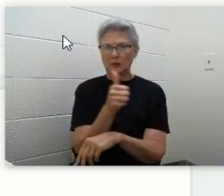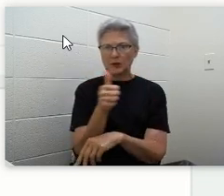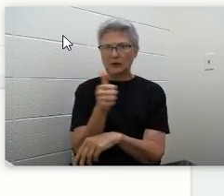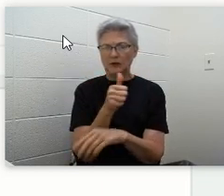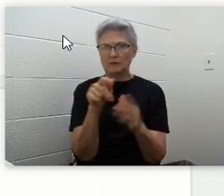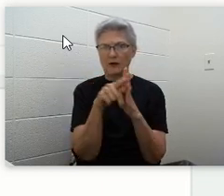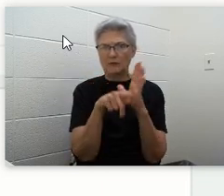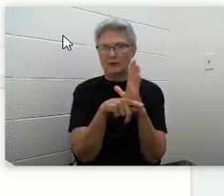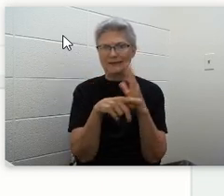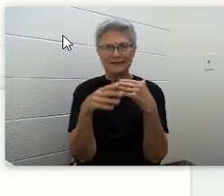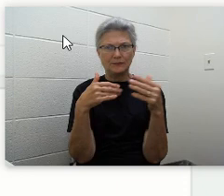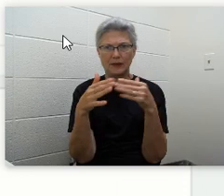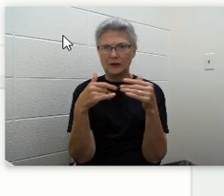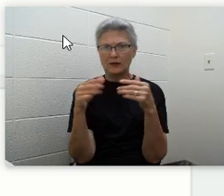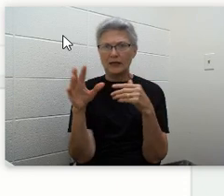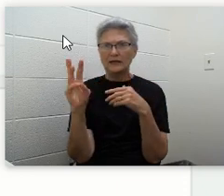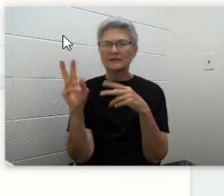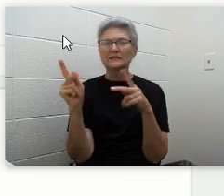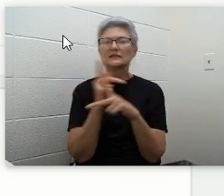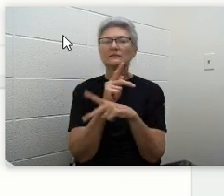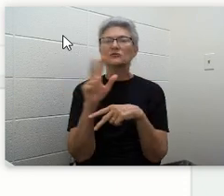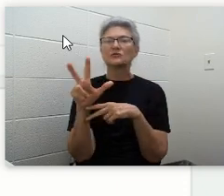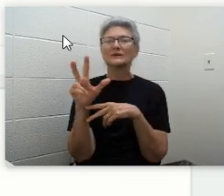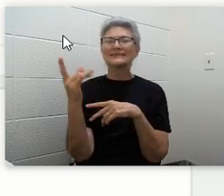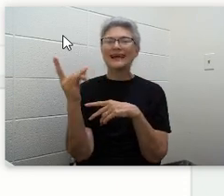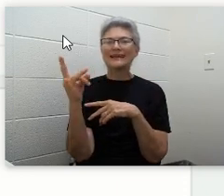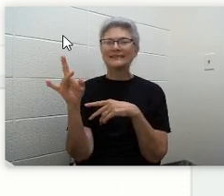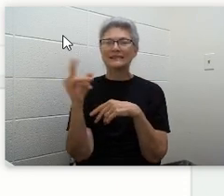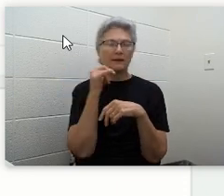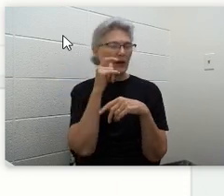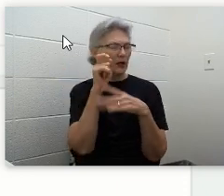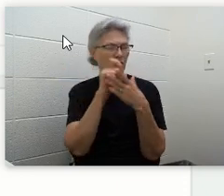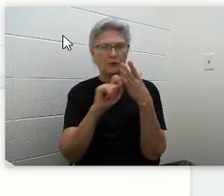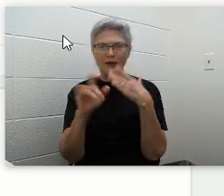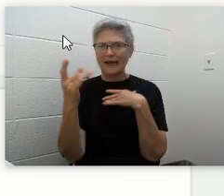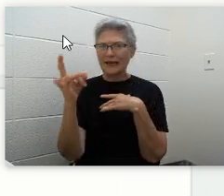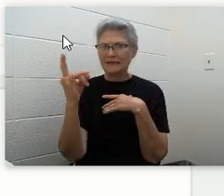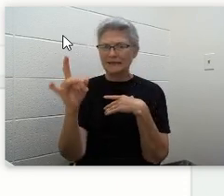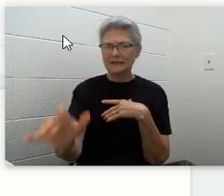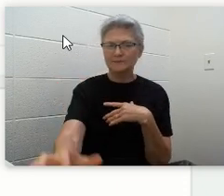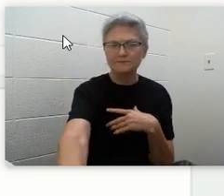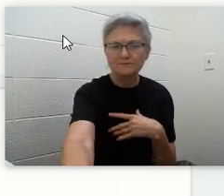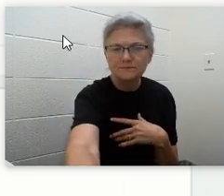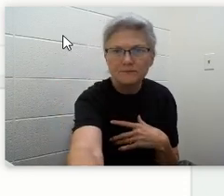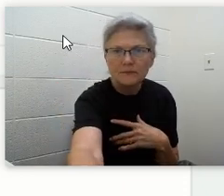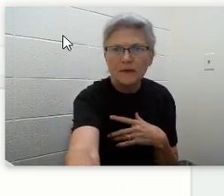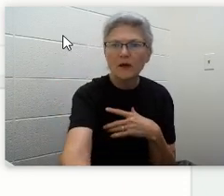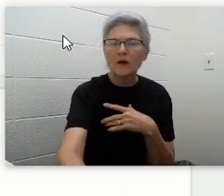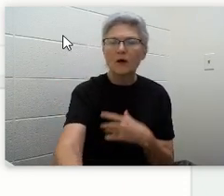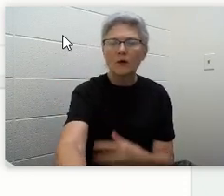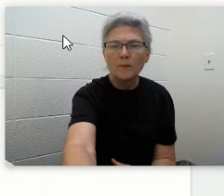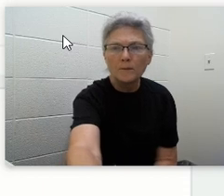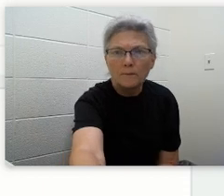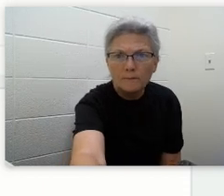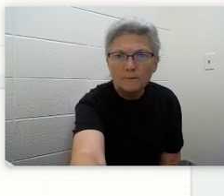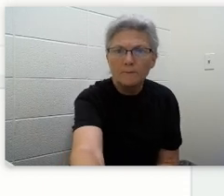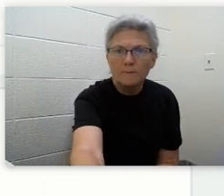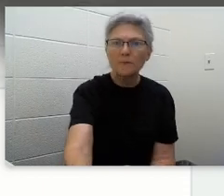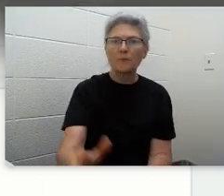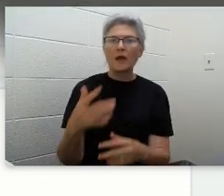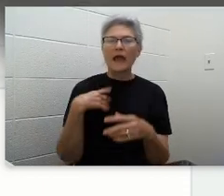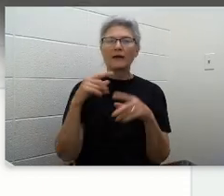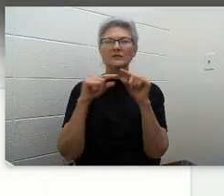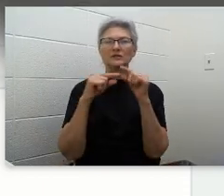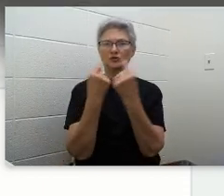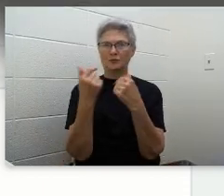is 18. I'm not going to write 18 down here because we've got this group of 10. Rather, I'm